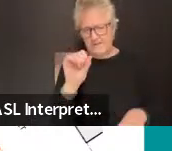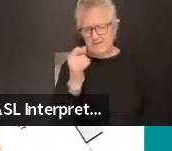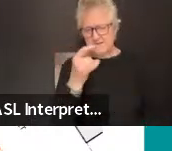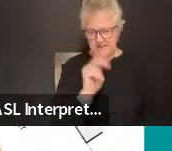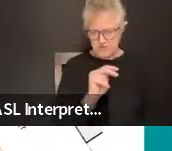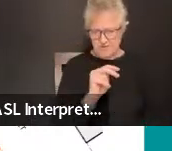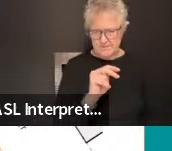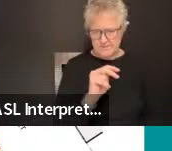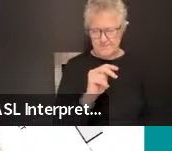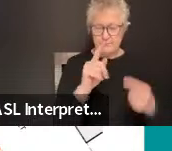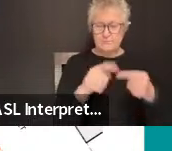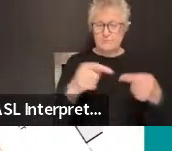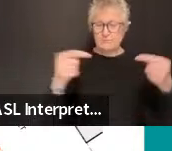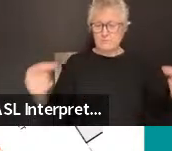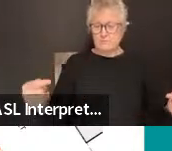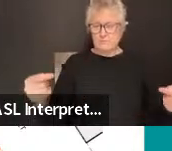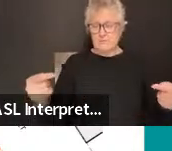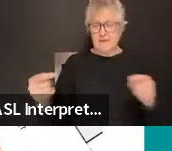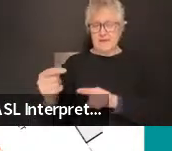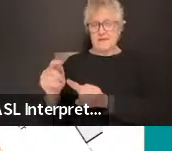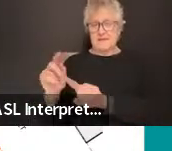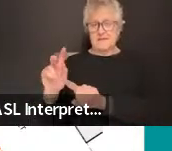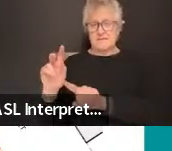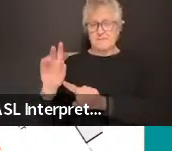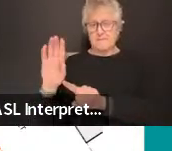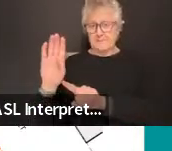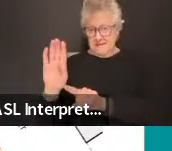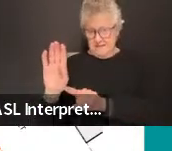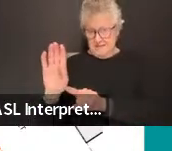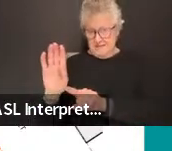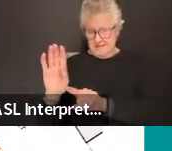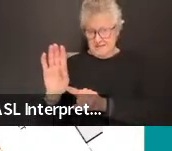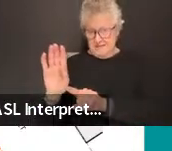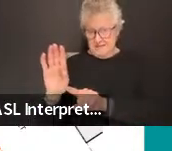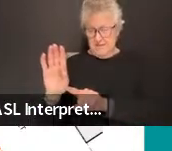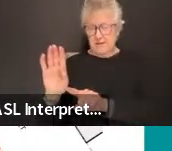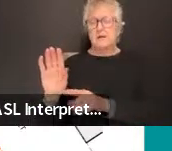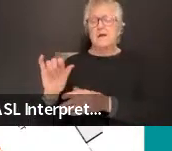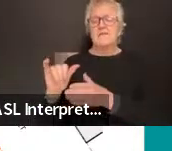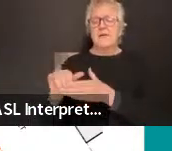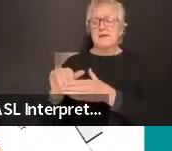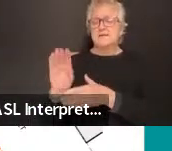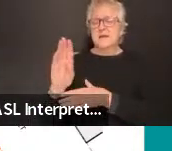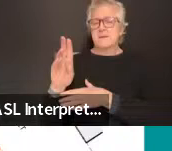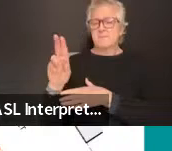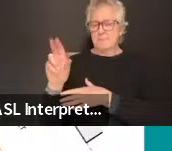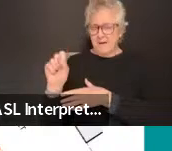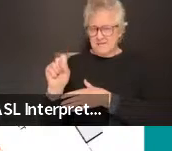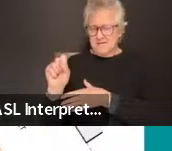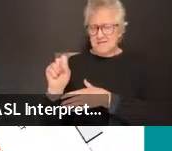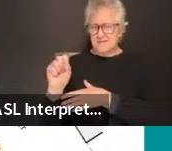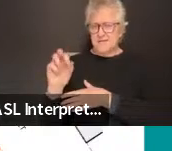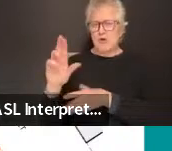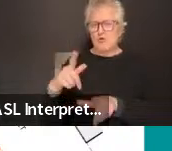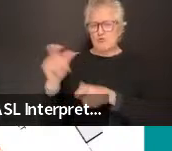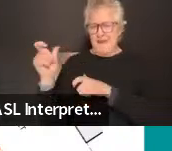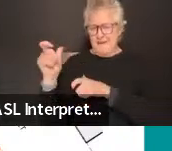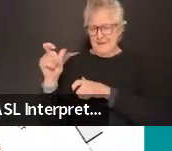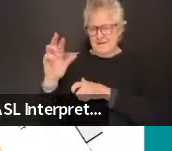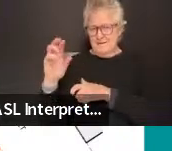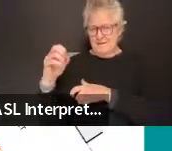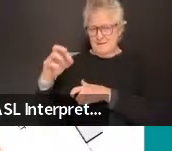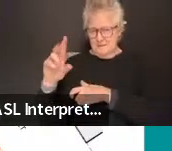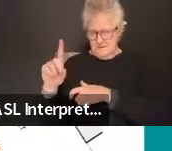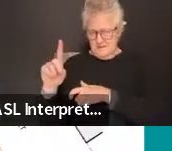V, and the V is called Bus Rapid Transit, and it's an enhanced bus system. And C-Tran has launched